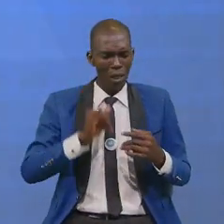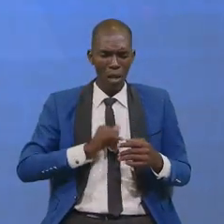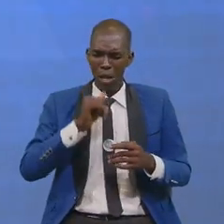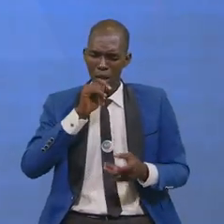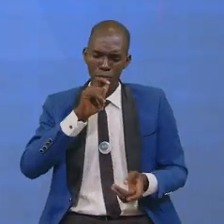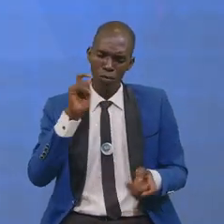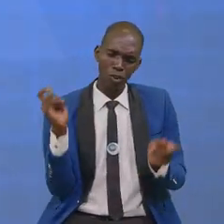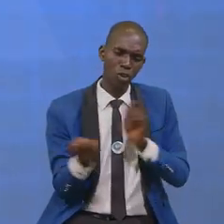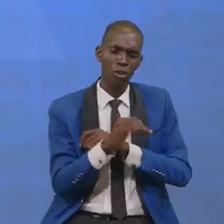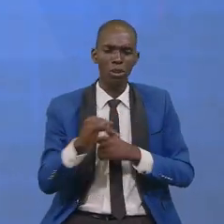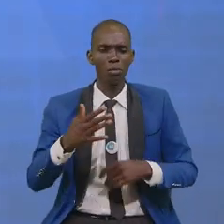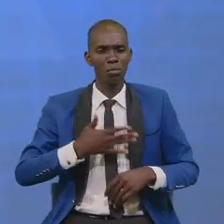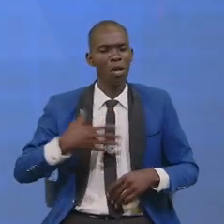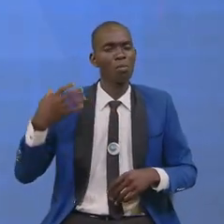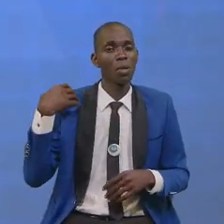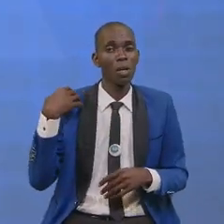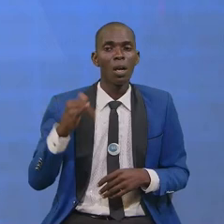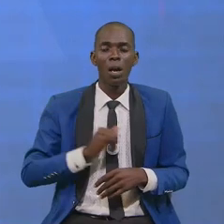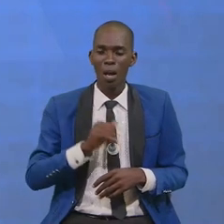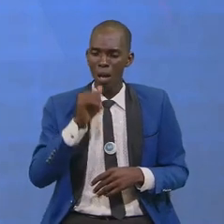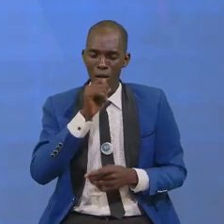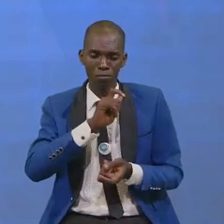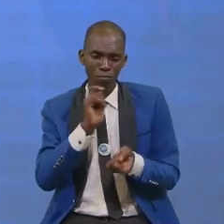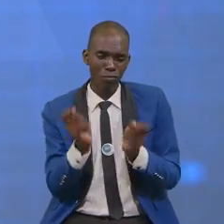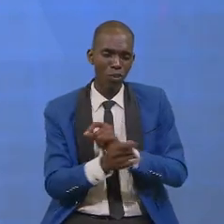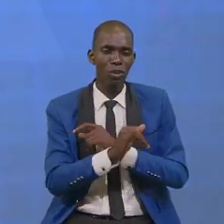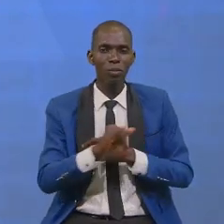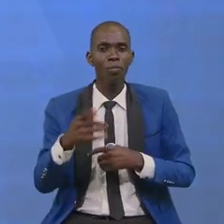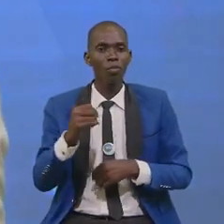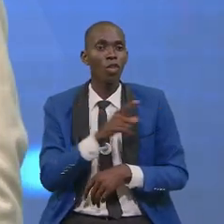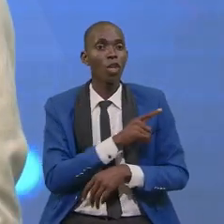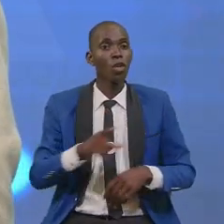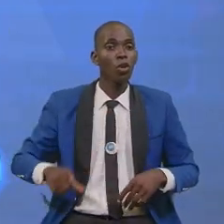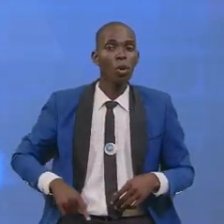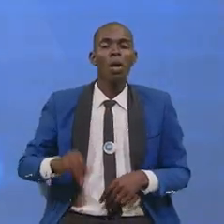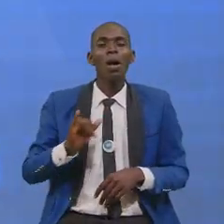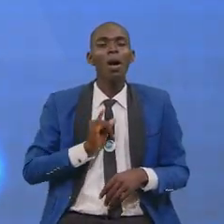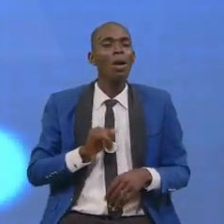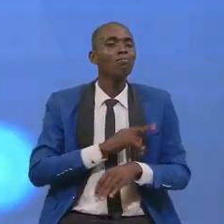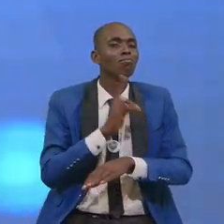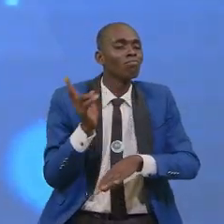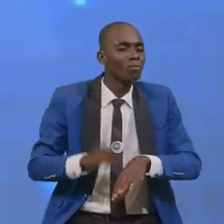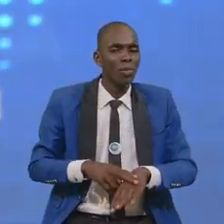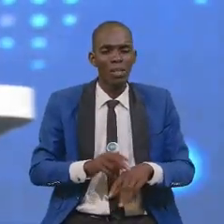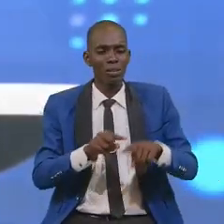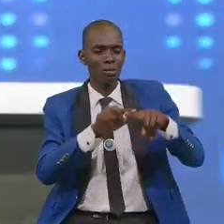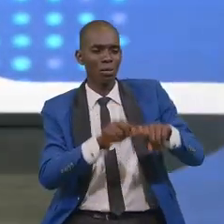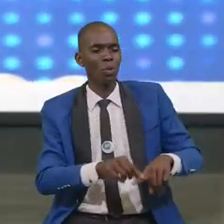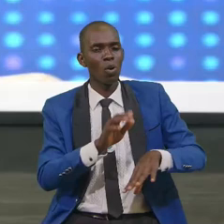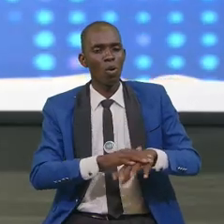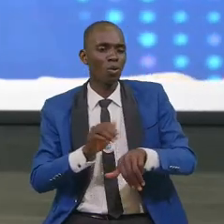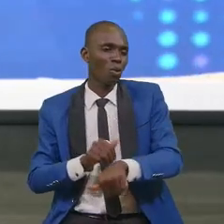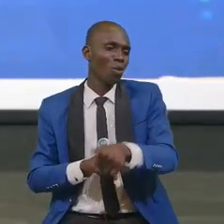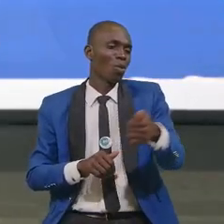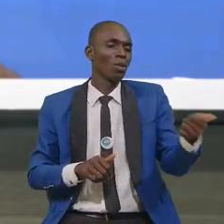said, now I'm changing the Lord. I used to depend on those other lords before,